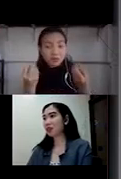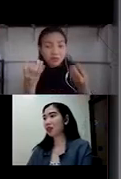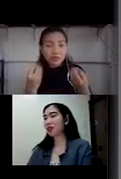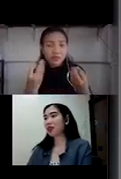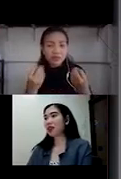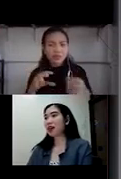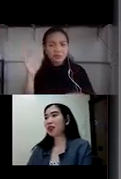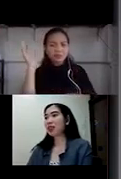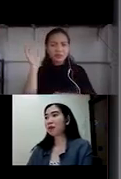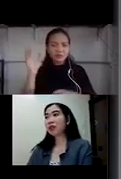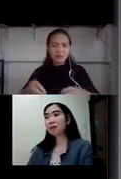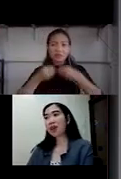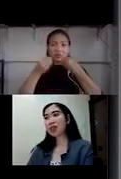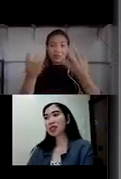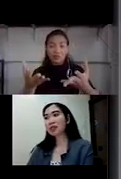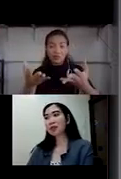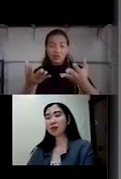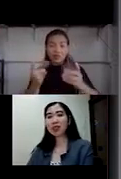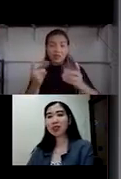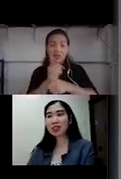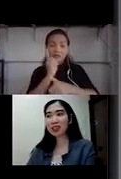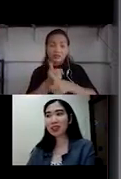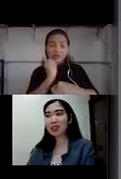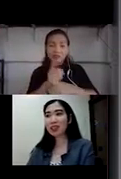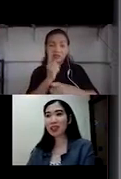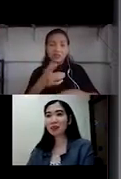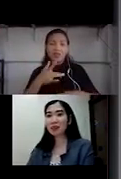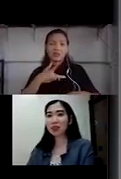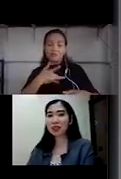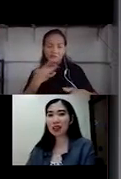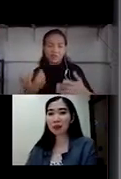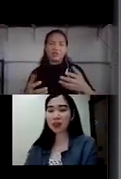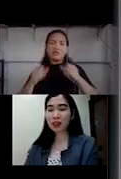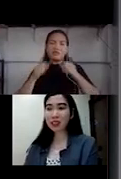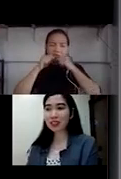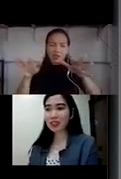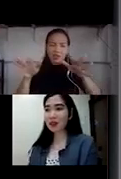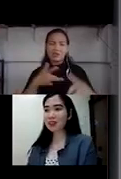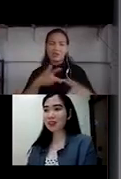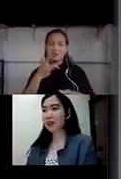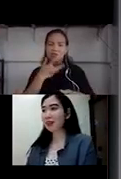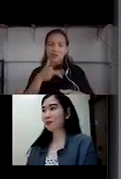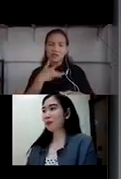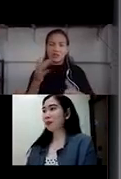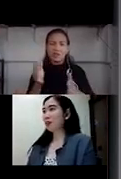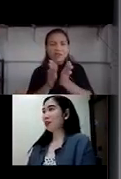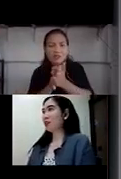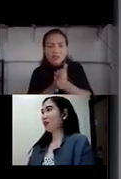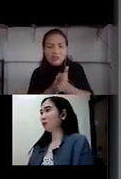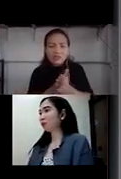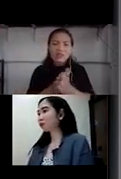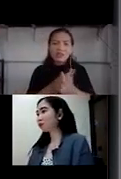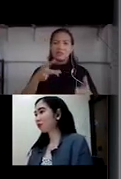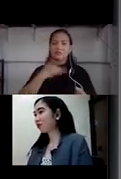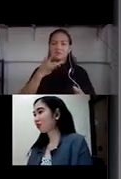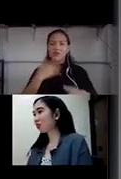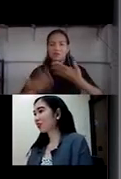participants ay feeling blessed, feeling excited, and feeling happy. At least naman, di ba?